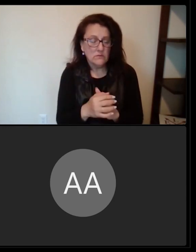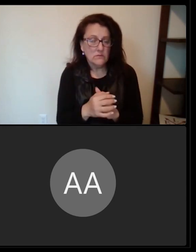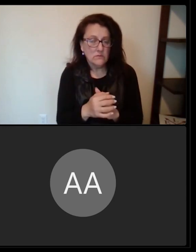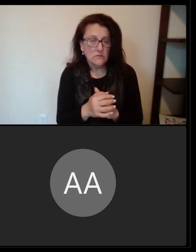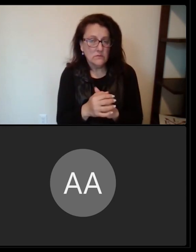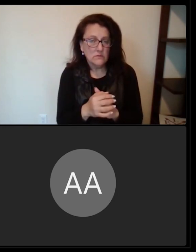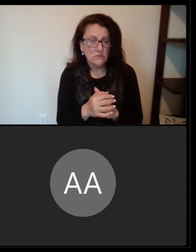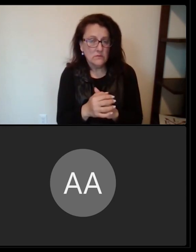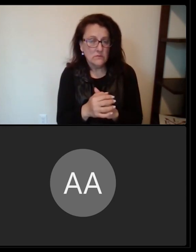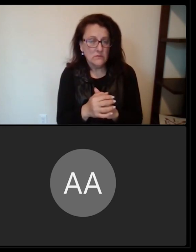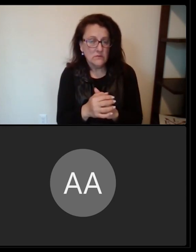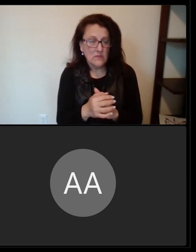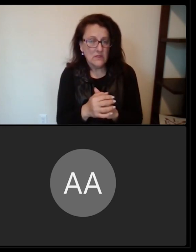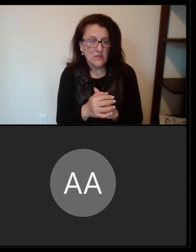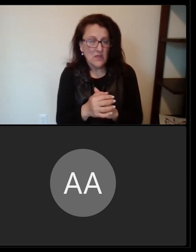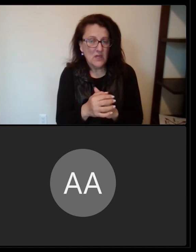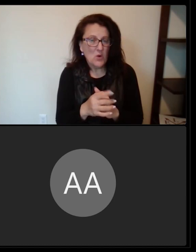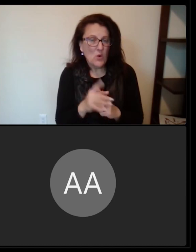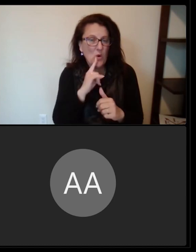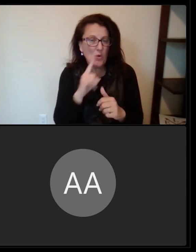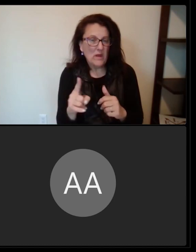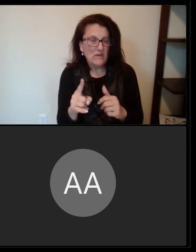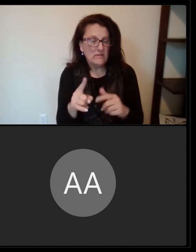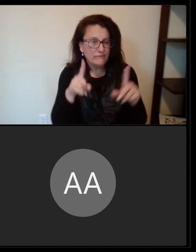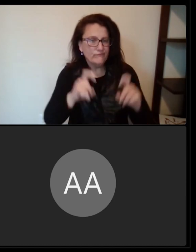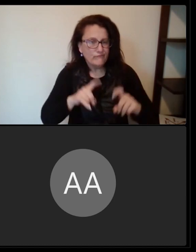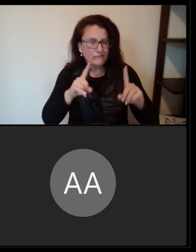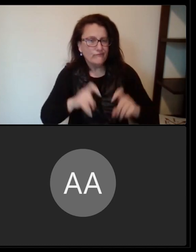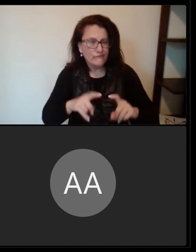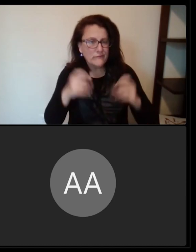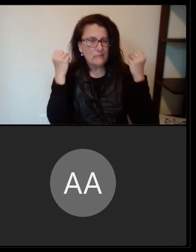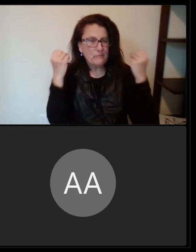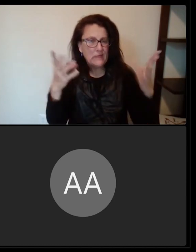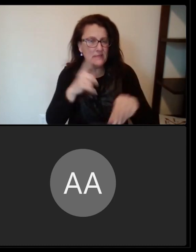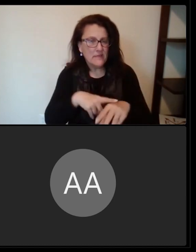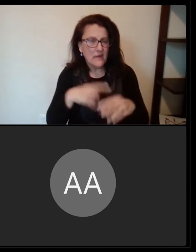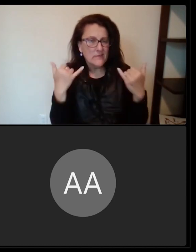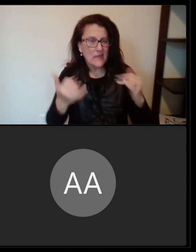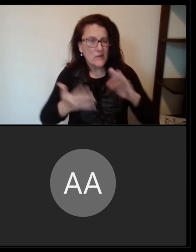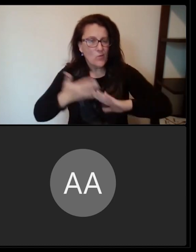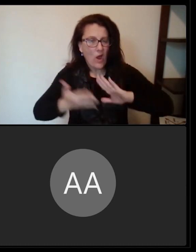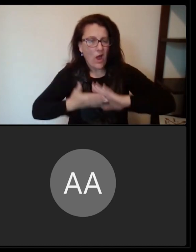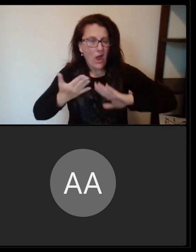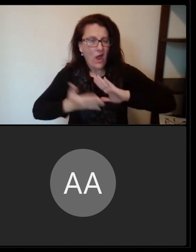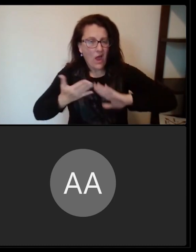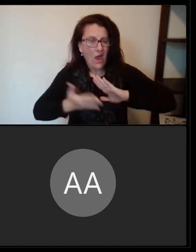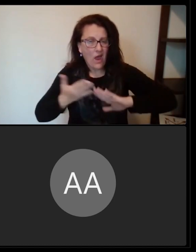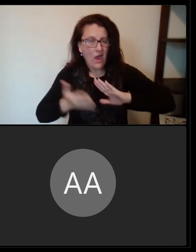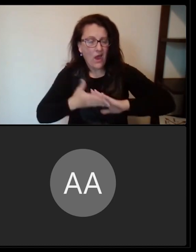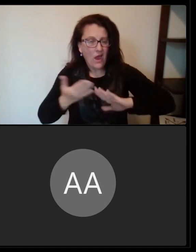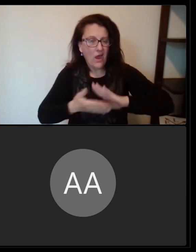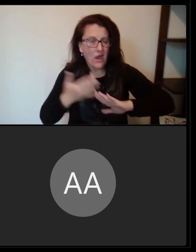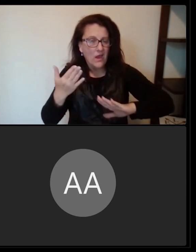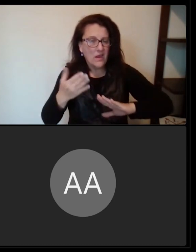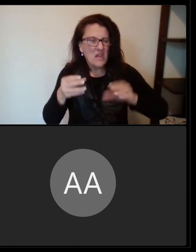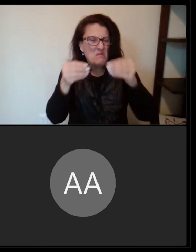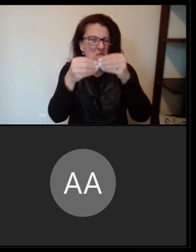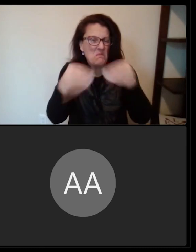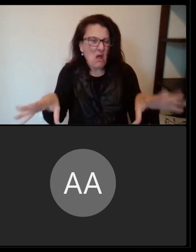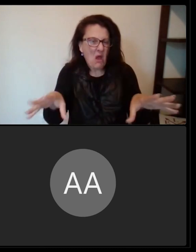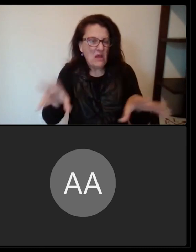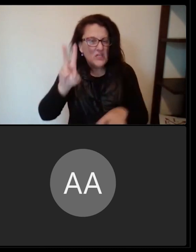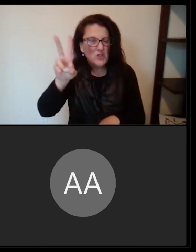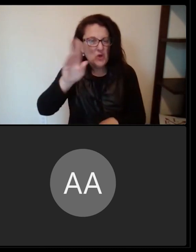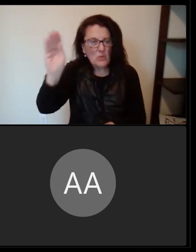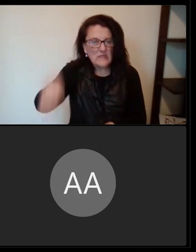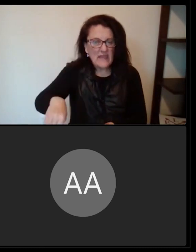Yeah, we've detached it multiple times today, and just had it running, and we've lost about 2% battery